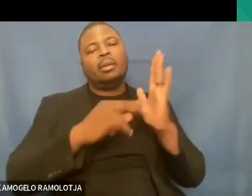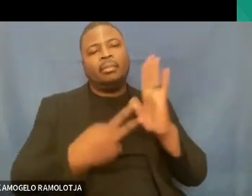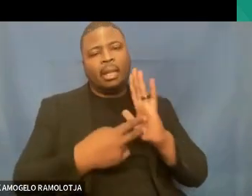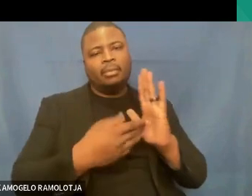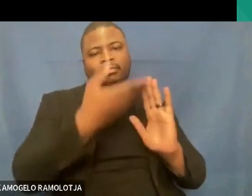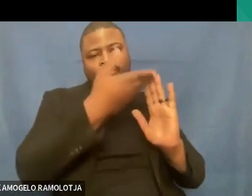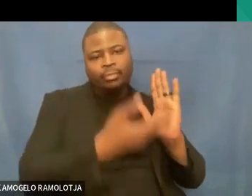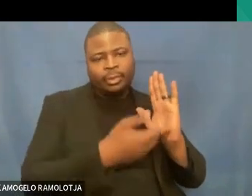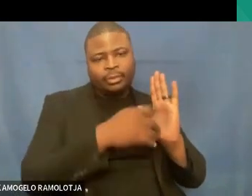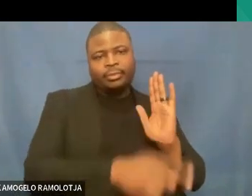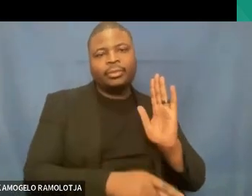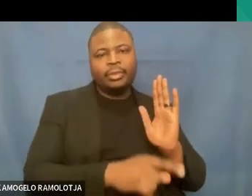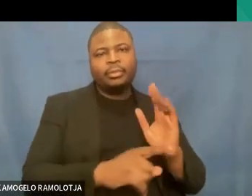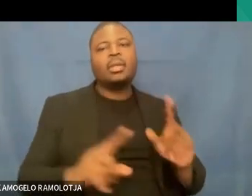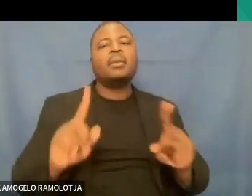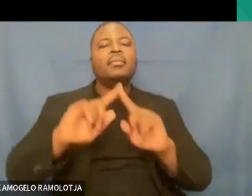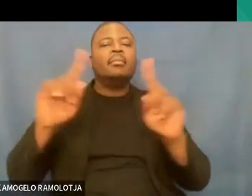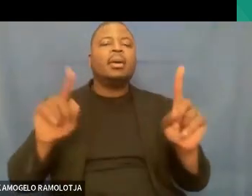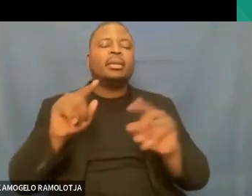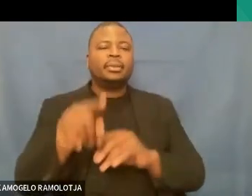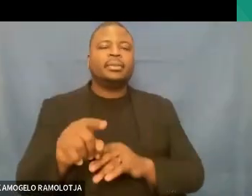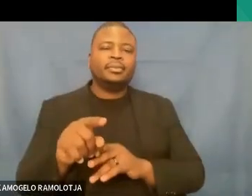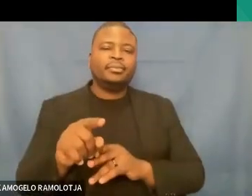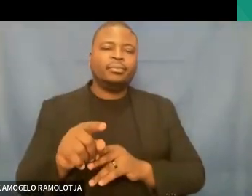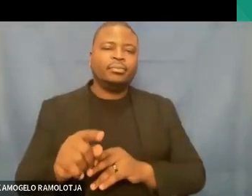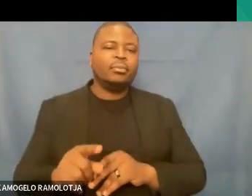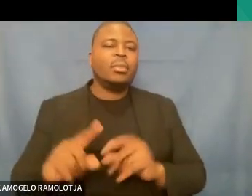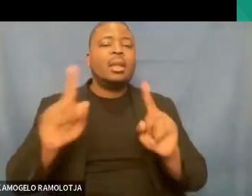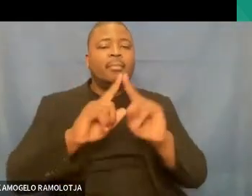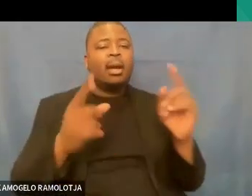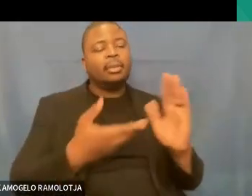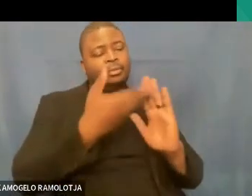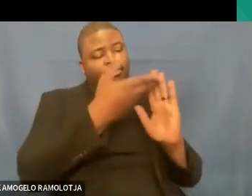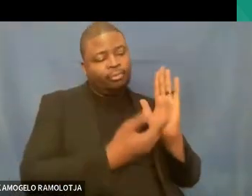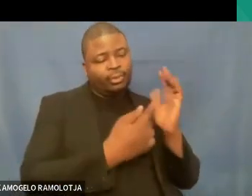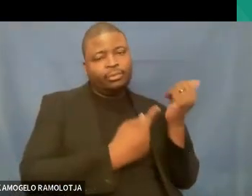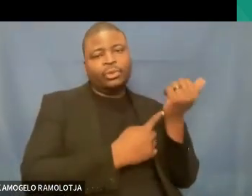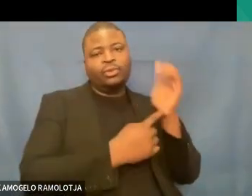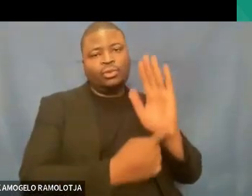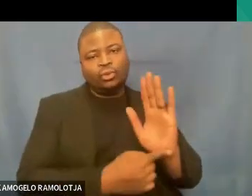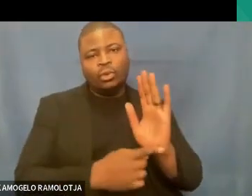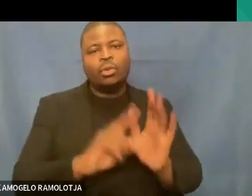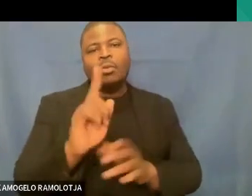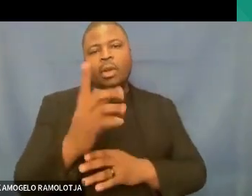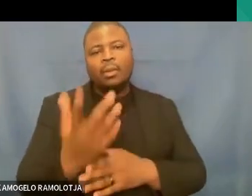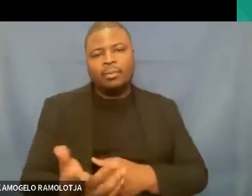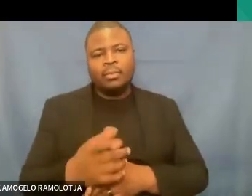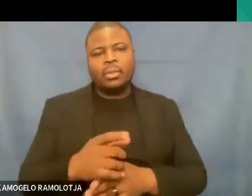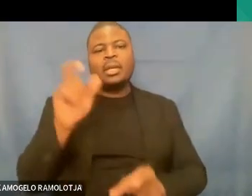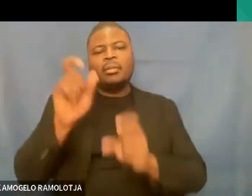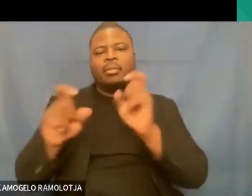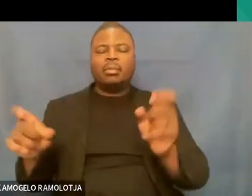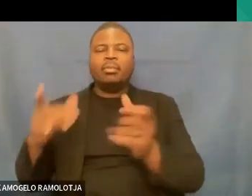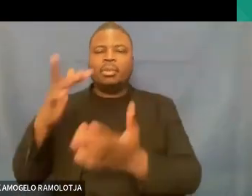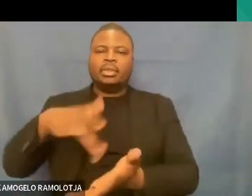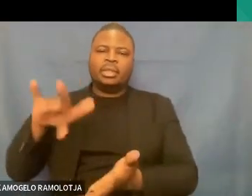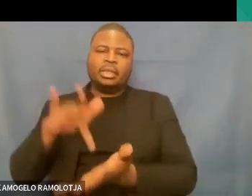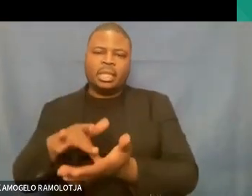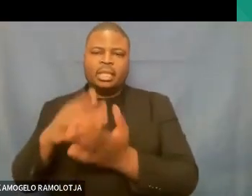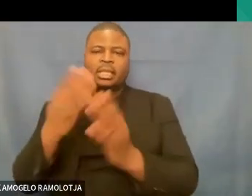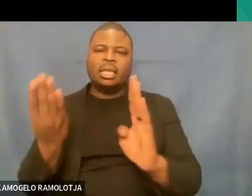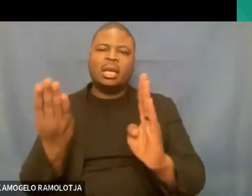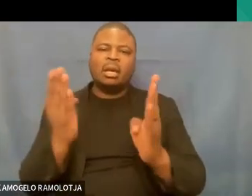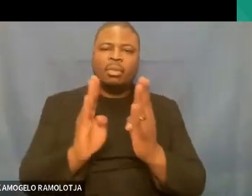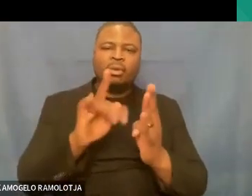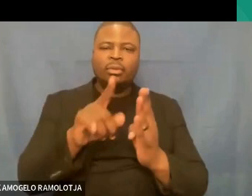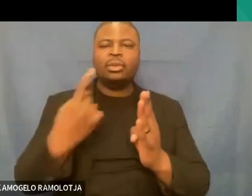But basically, colleagues, what it highlights or what it prioritizes is a people-centered approach. We want to